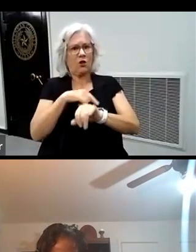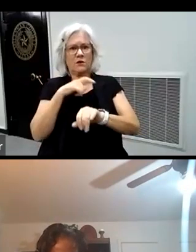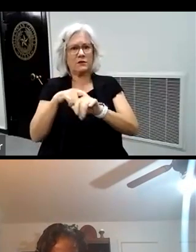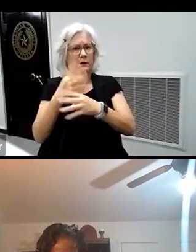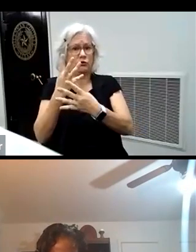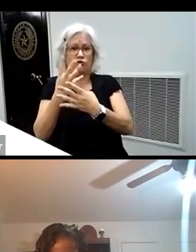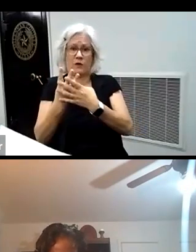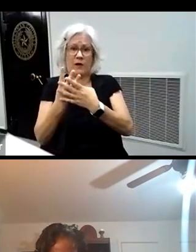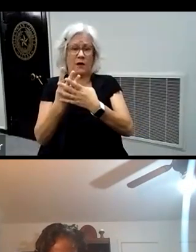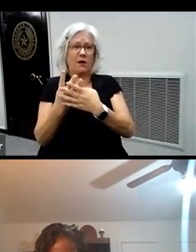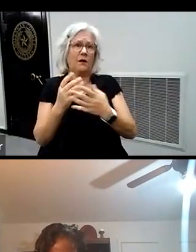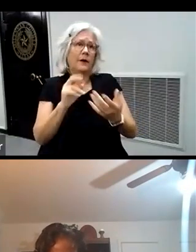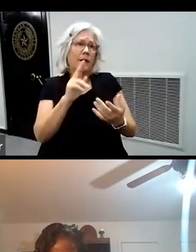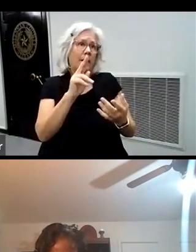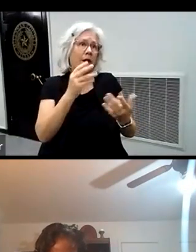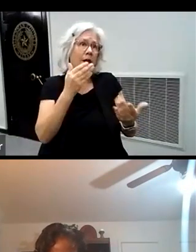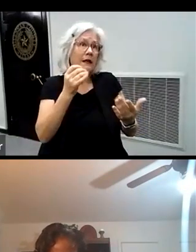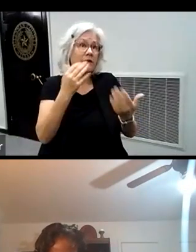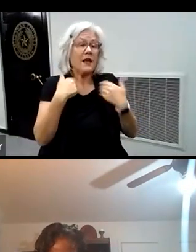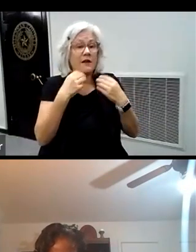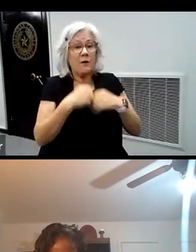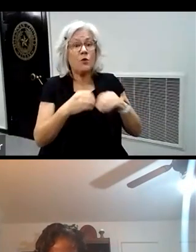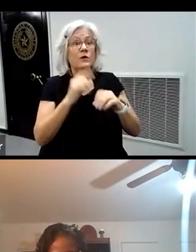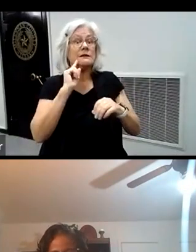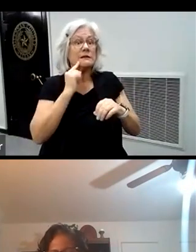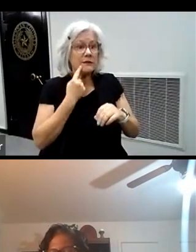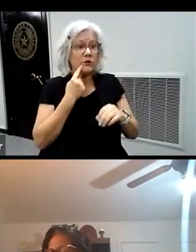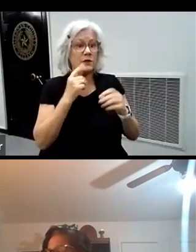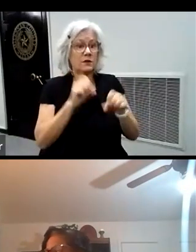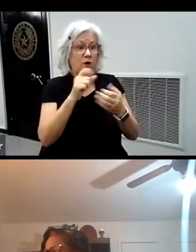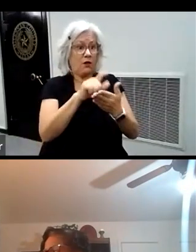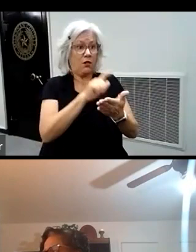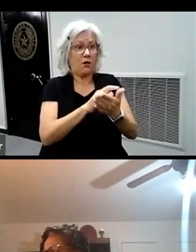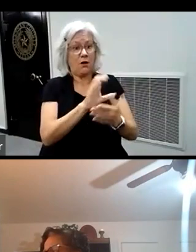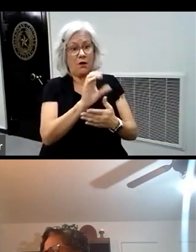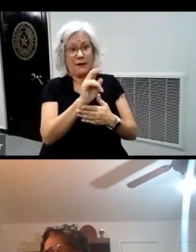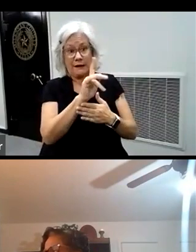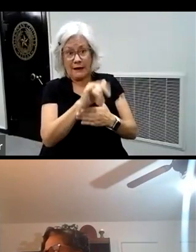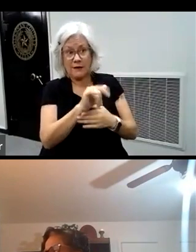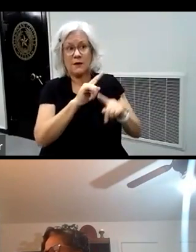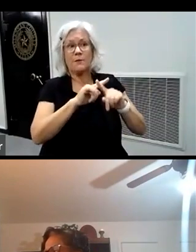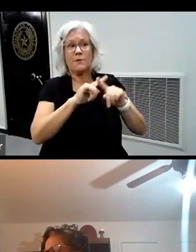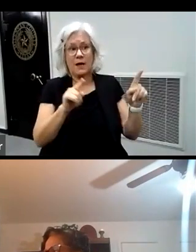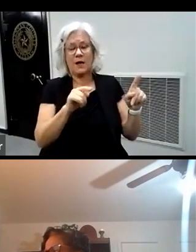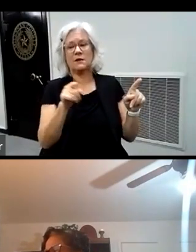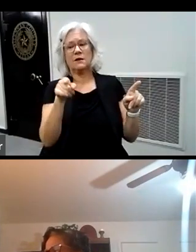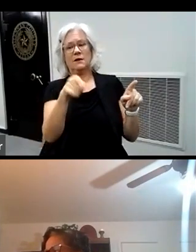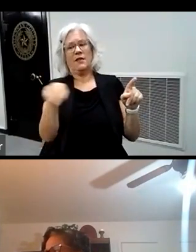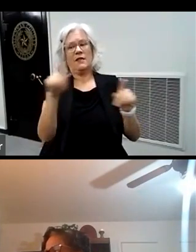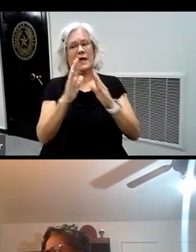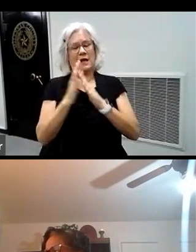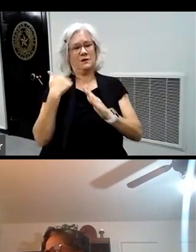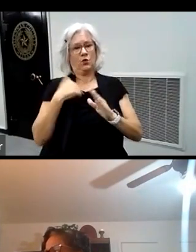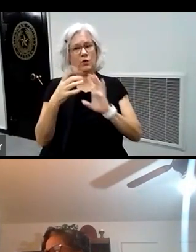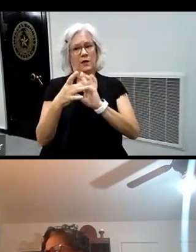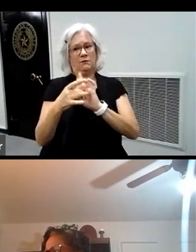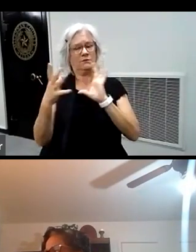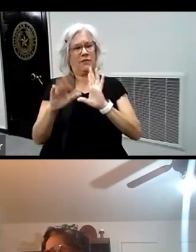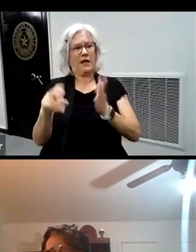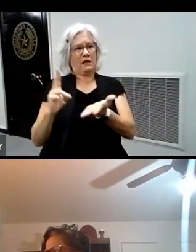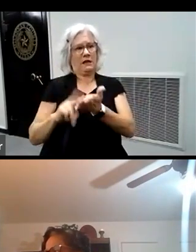they had a more serious county charge. So they've requested that we terminate this contract. I visited with Major